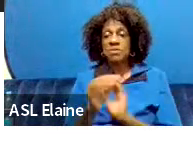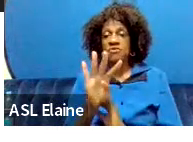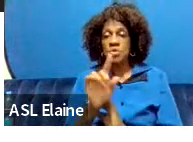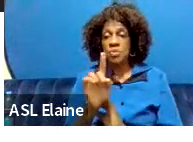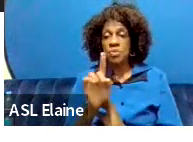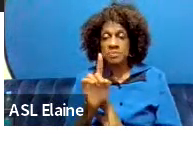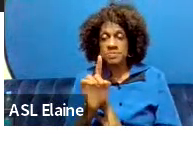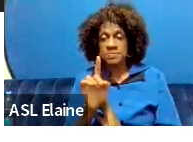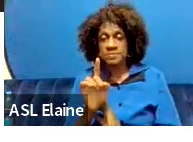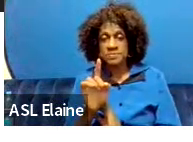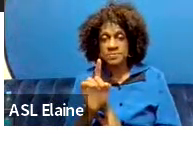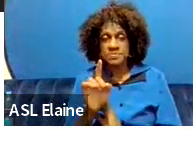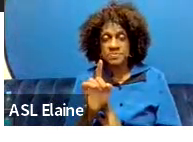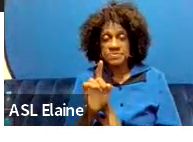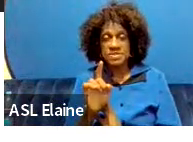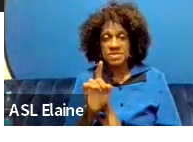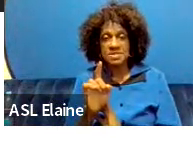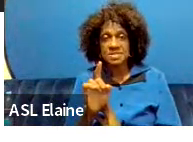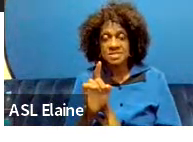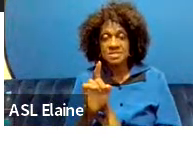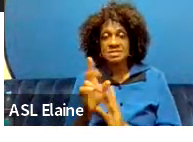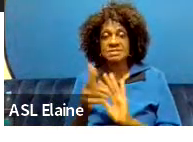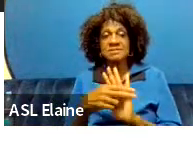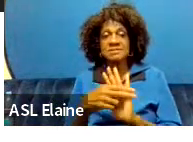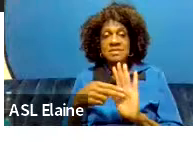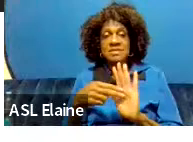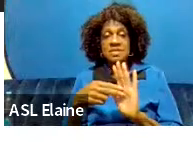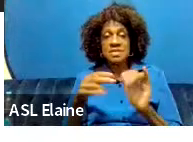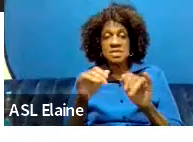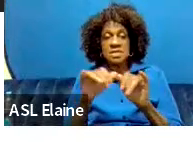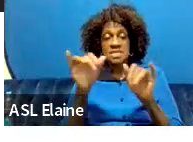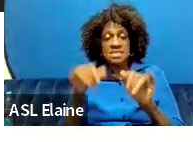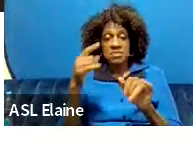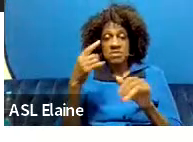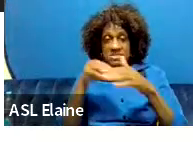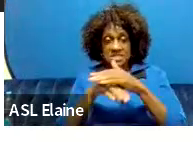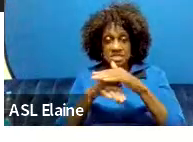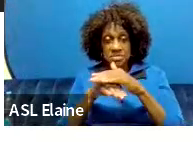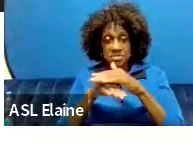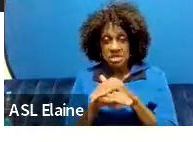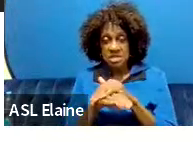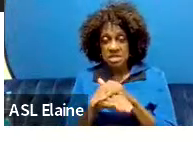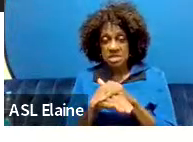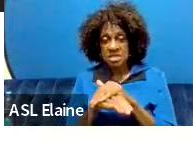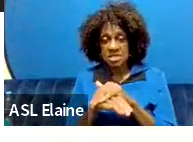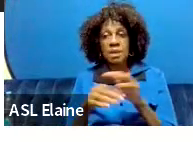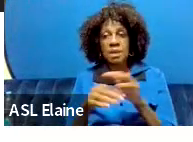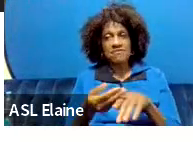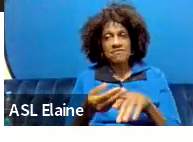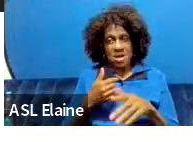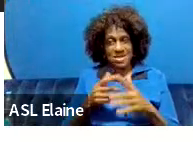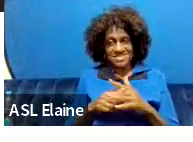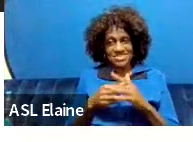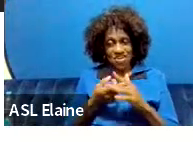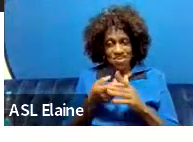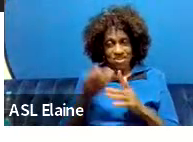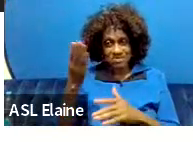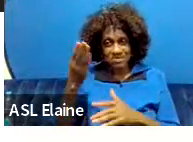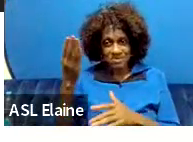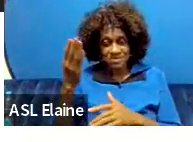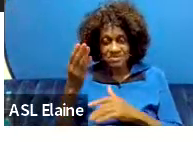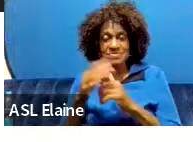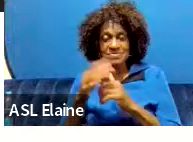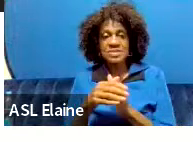slide, and it's titled Symbols of Accessibility. However, I want to say before I begin on symbols